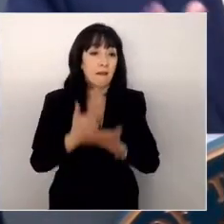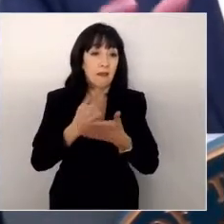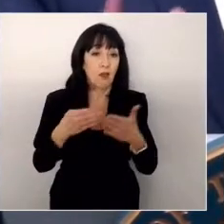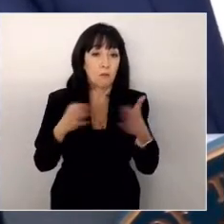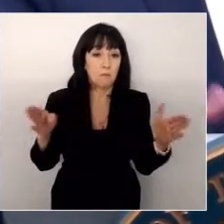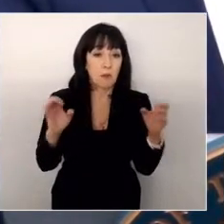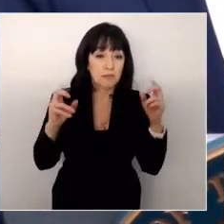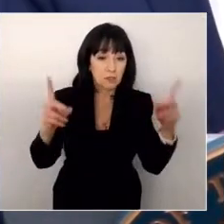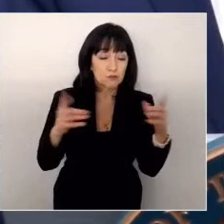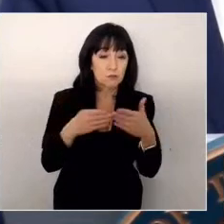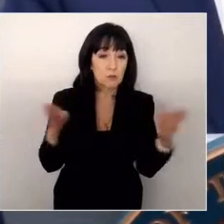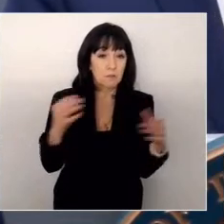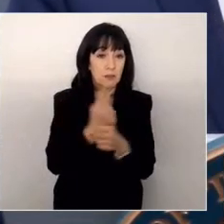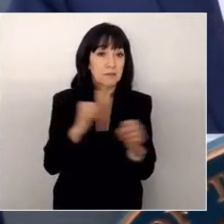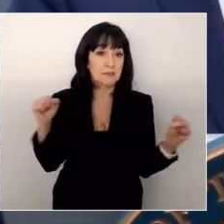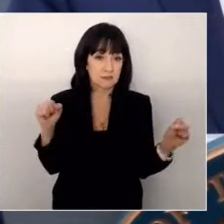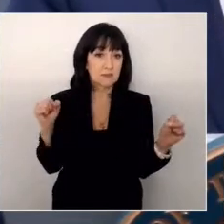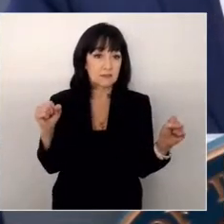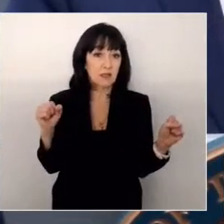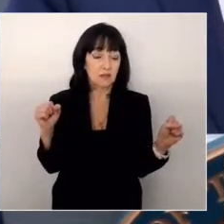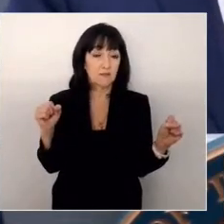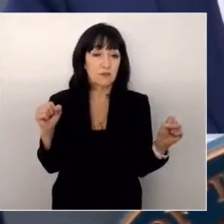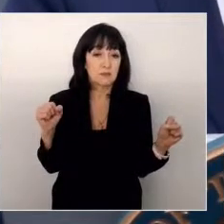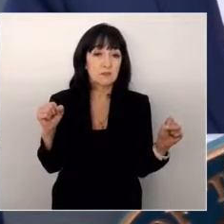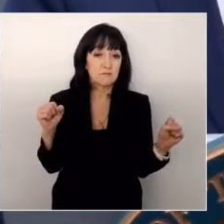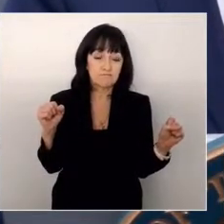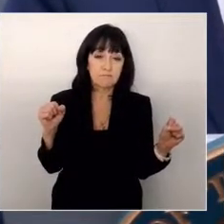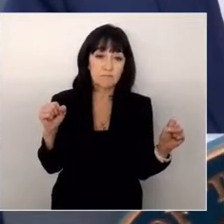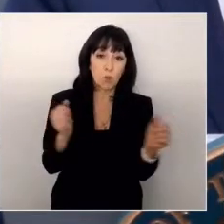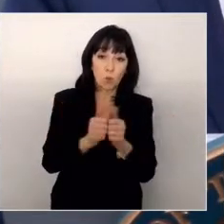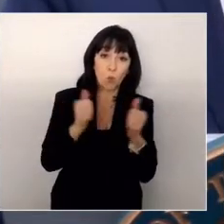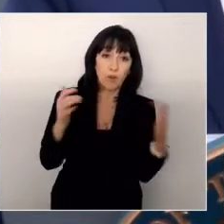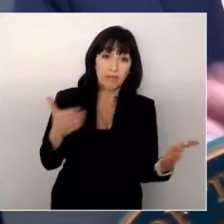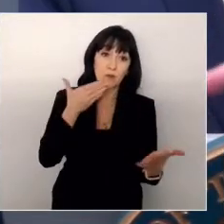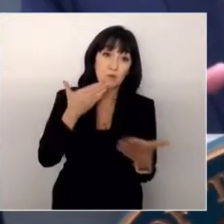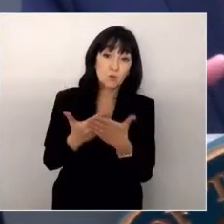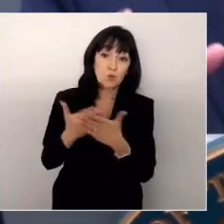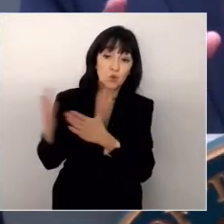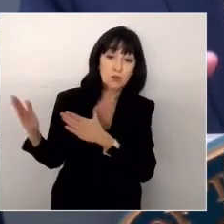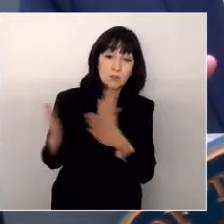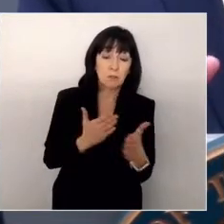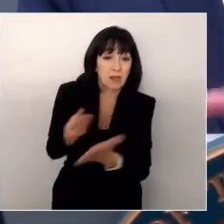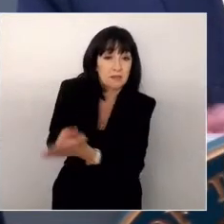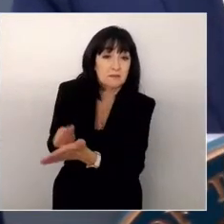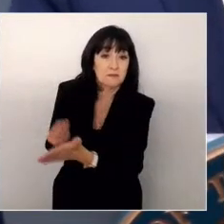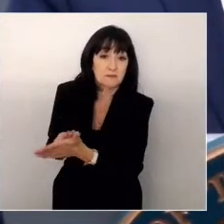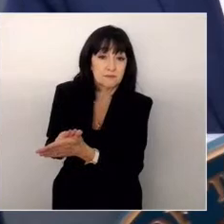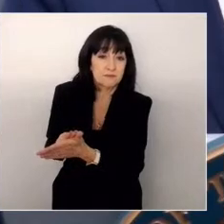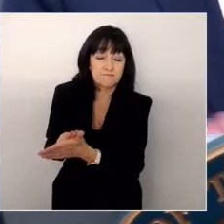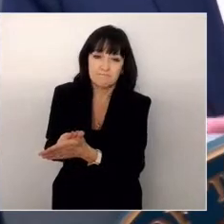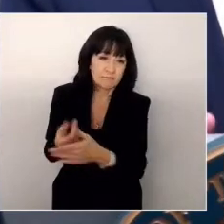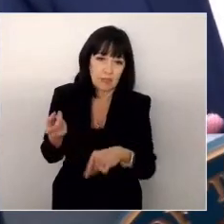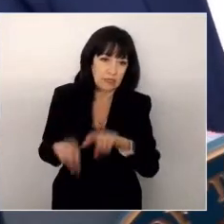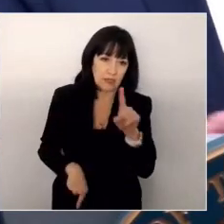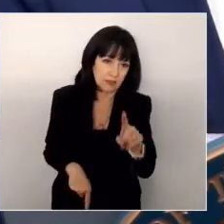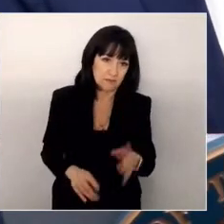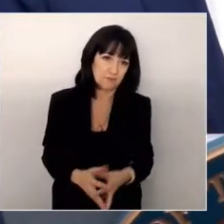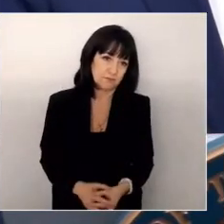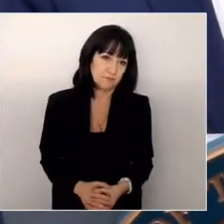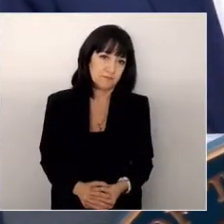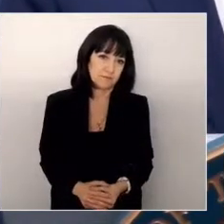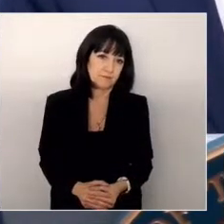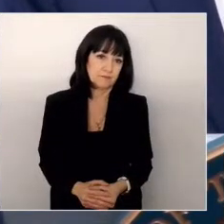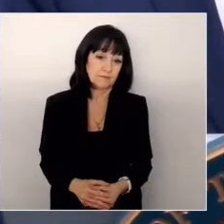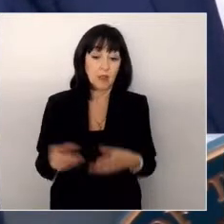safety without a long-term sustainable financial plan. Responsibly managing our state budget is more important than